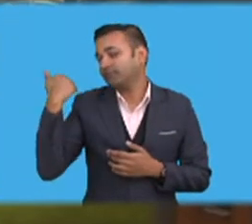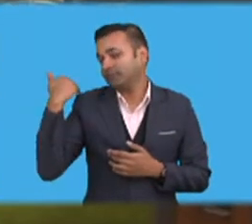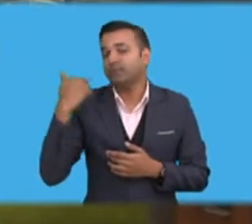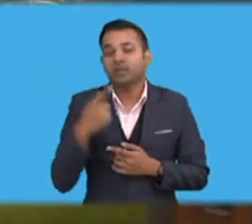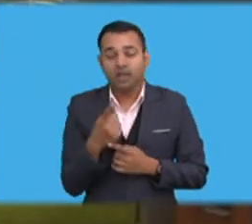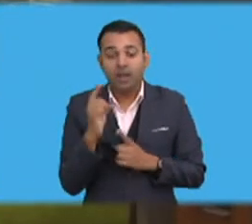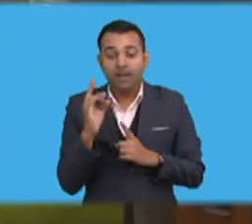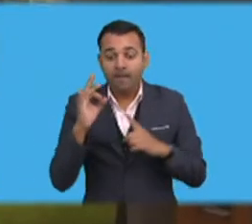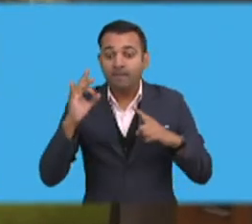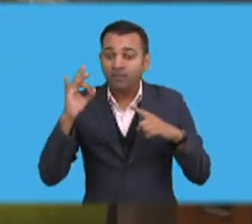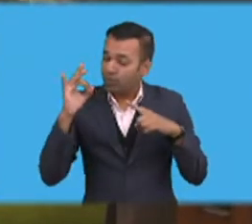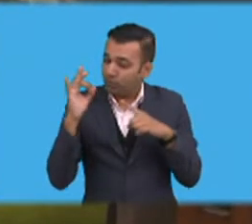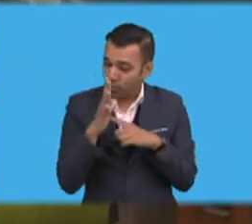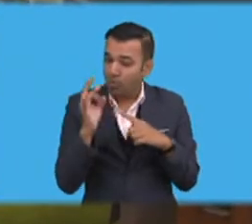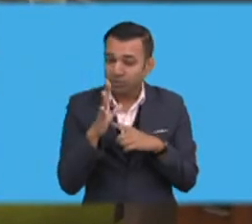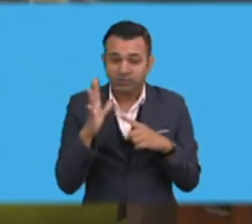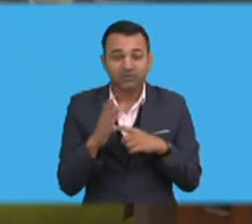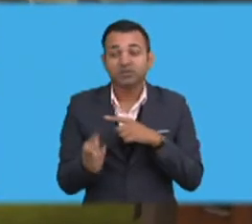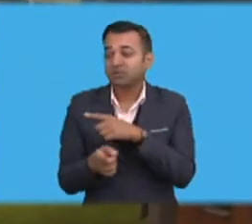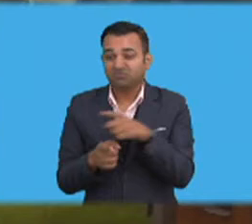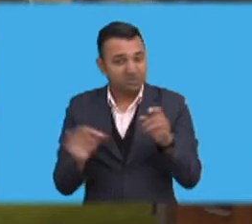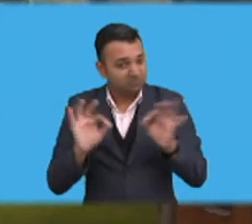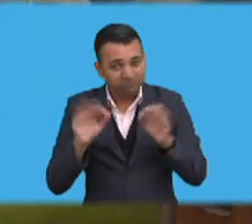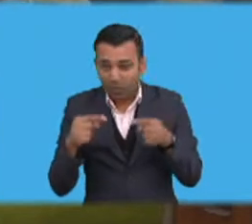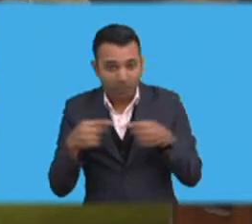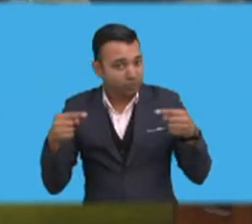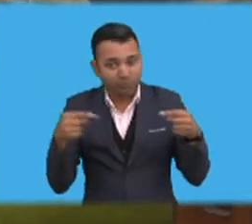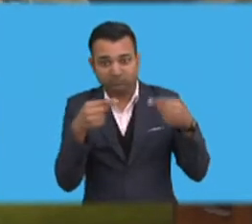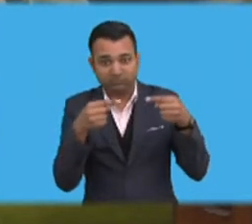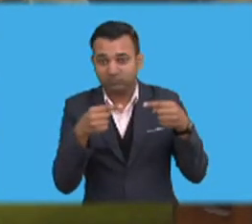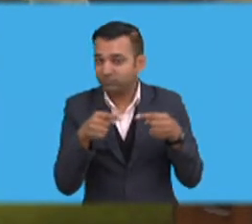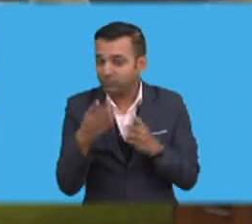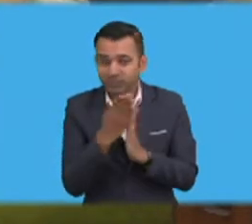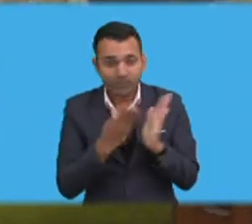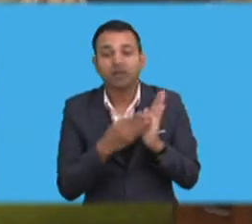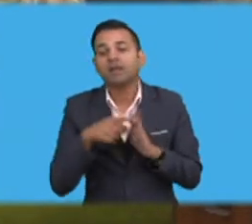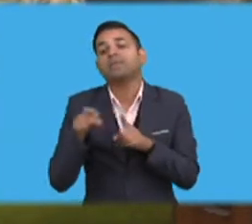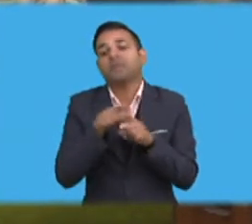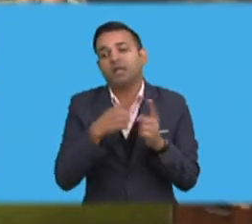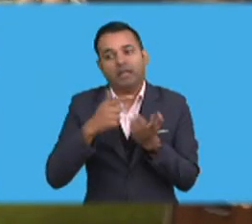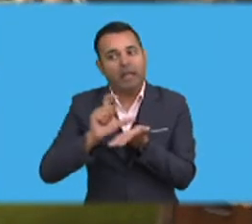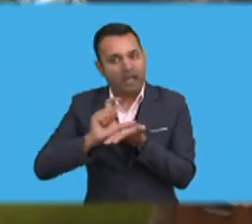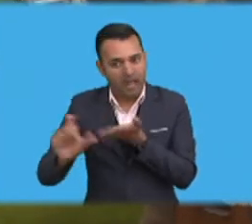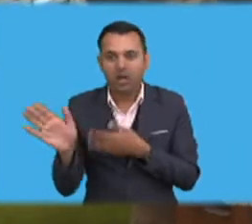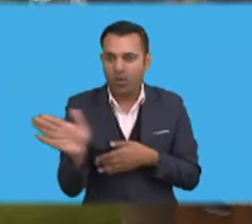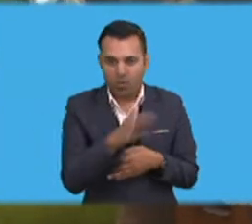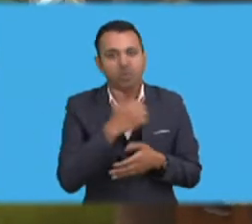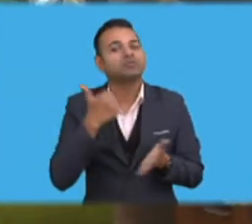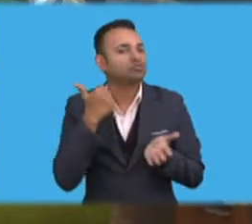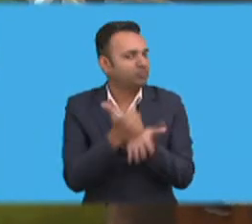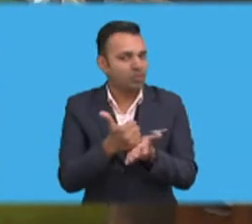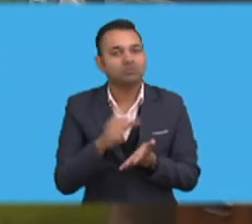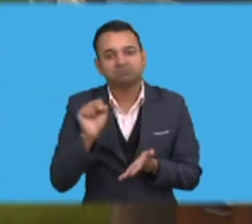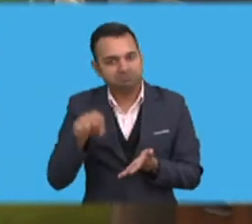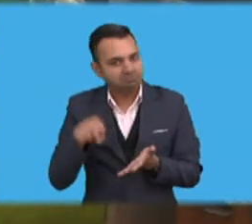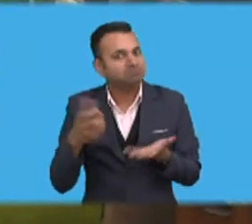Parliament opposed the bill. The unanimous support is clear demonstration of the dire need to address the long-standing challenges faced